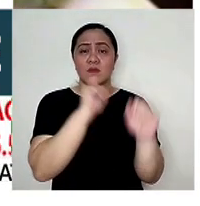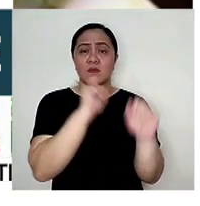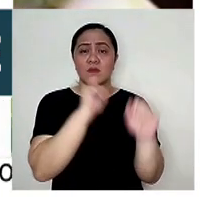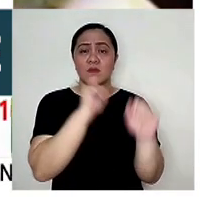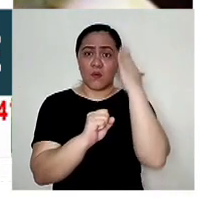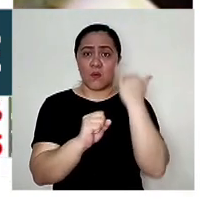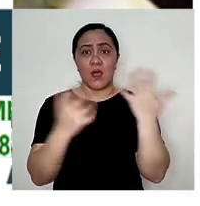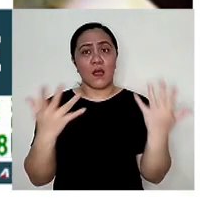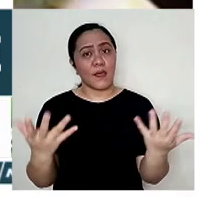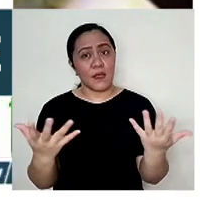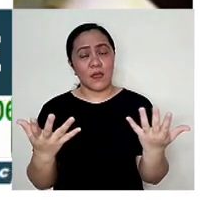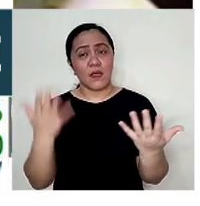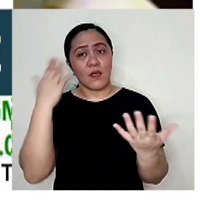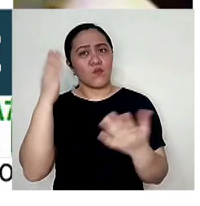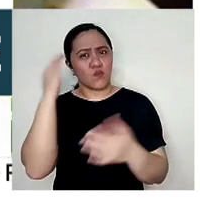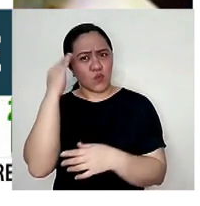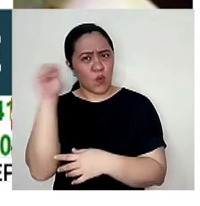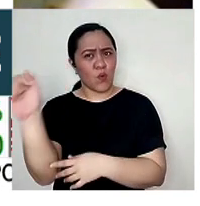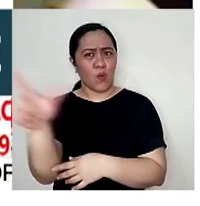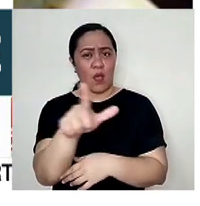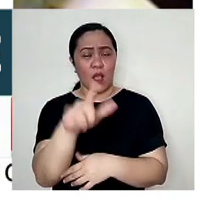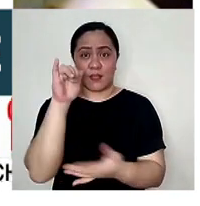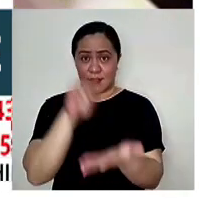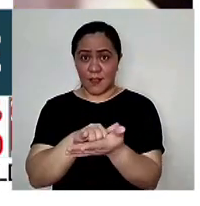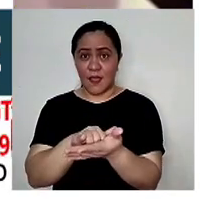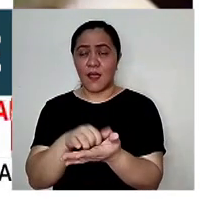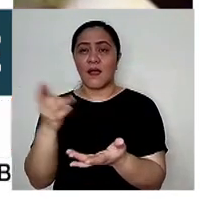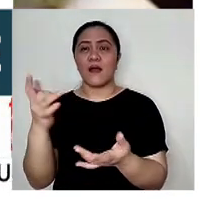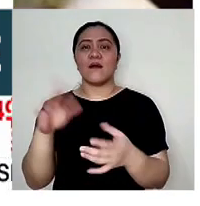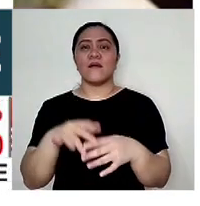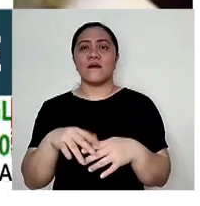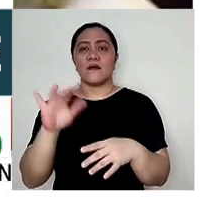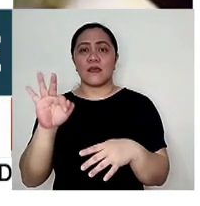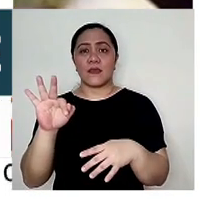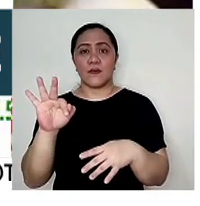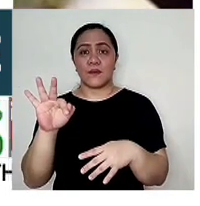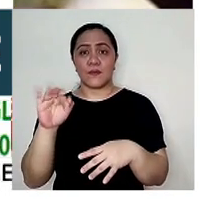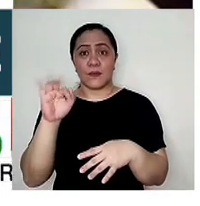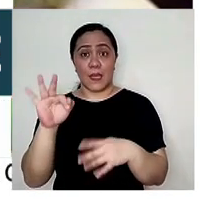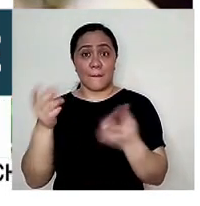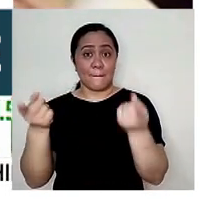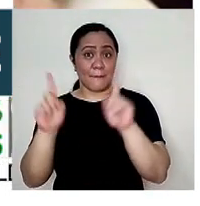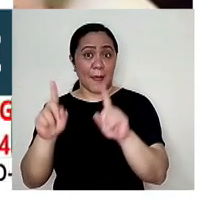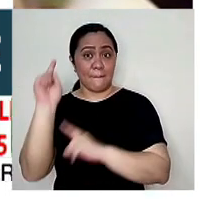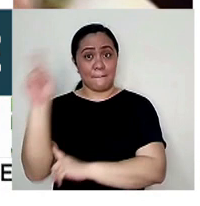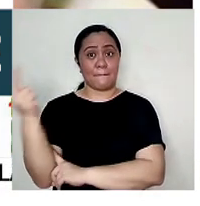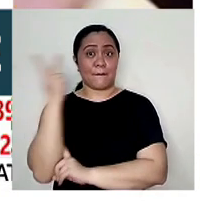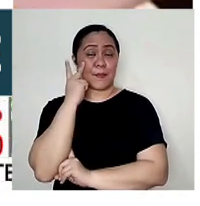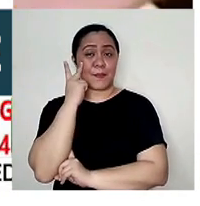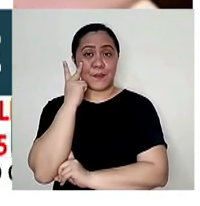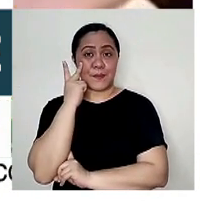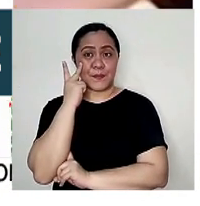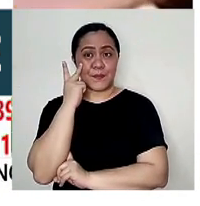we all know that. If you begin to come up with political and even